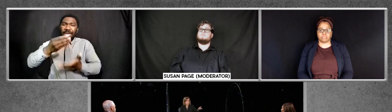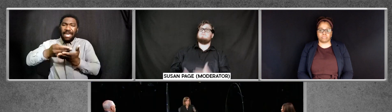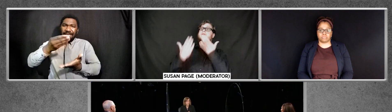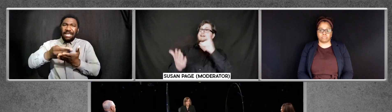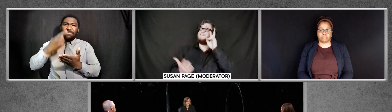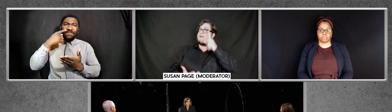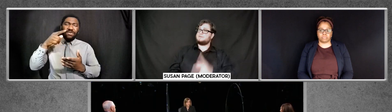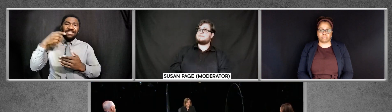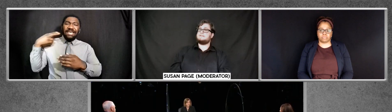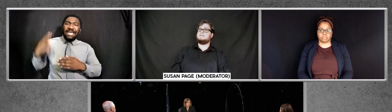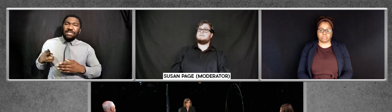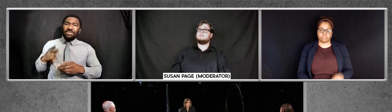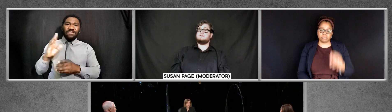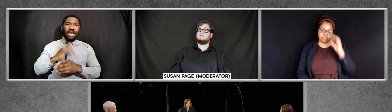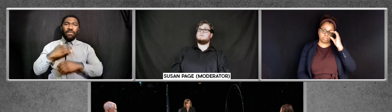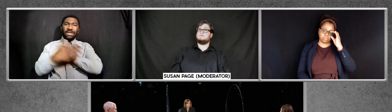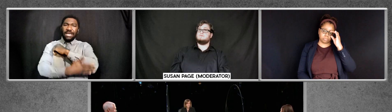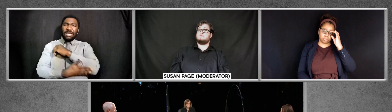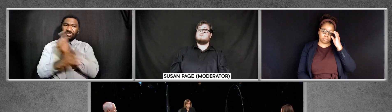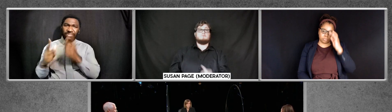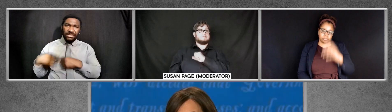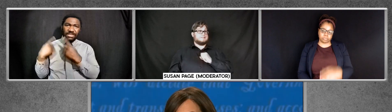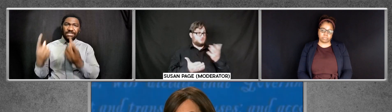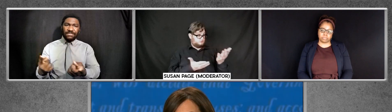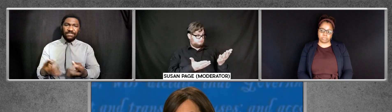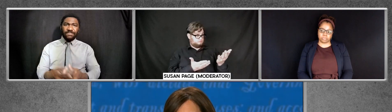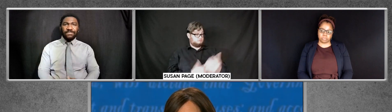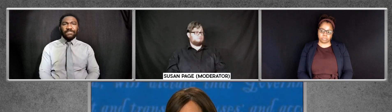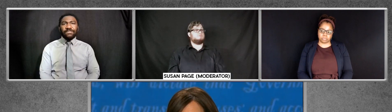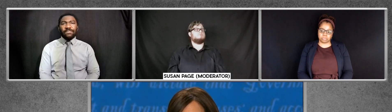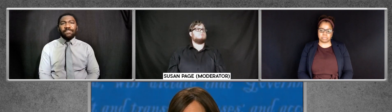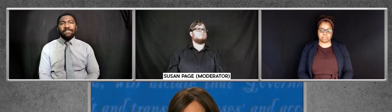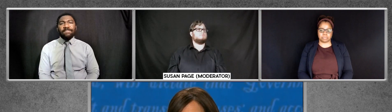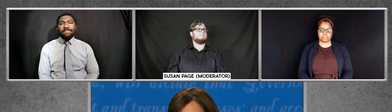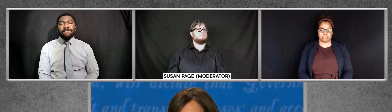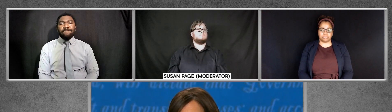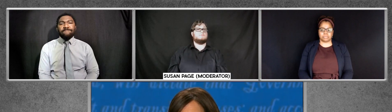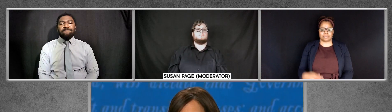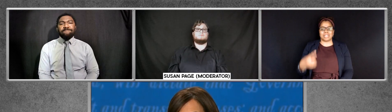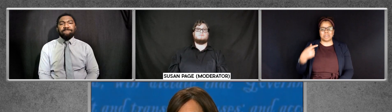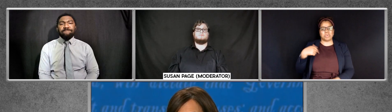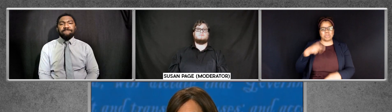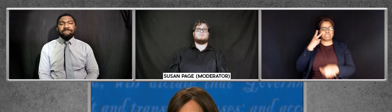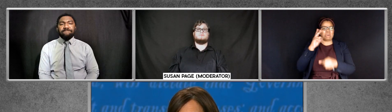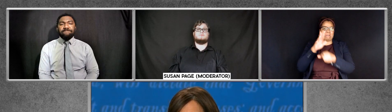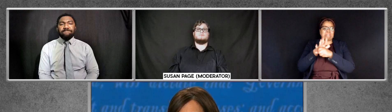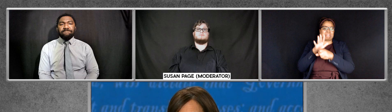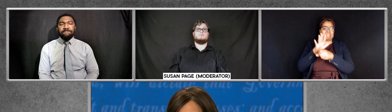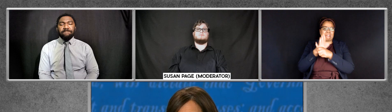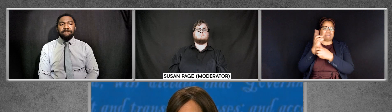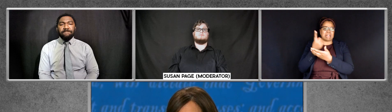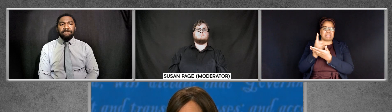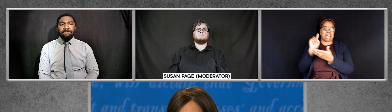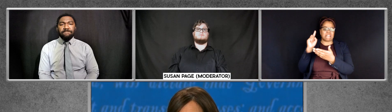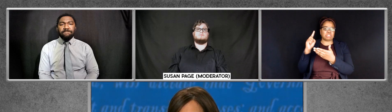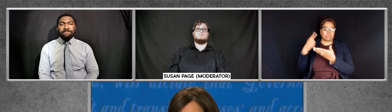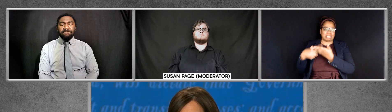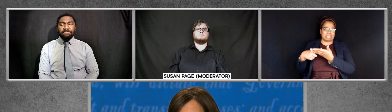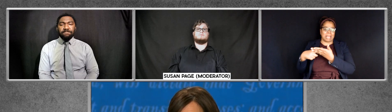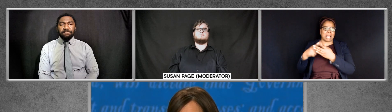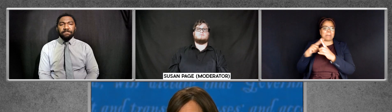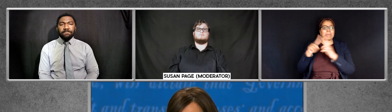Pence. Senator Harris. Well, I mean, I thought we saw enough of it in last week's debate, but I think this is supposed to be a debate based on fact and truth.